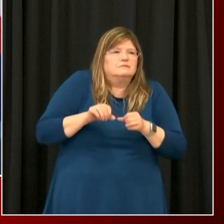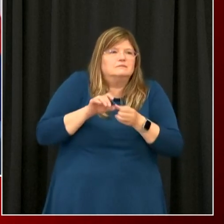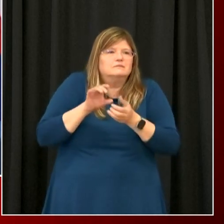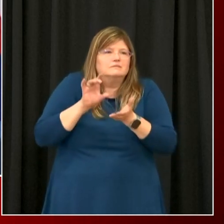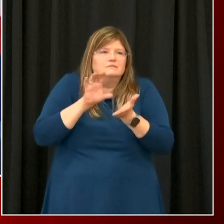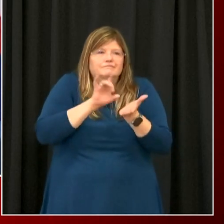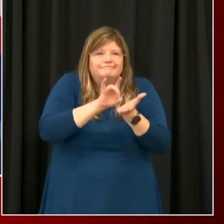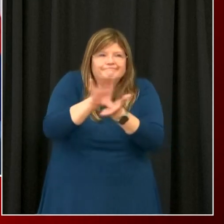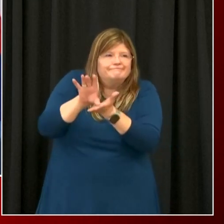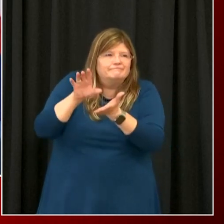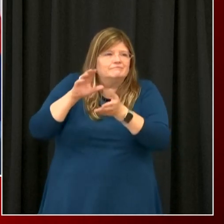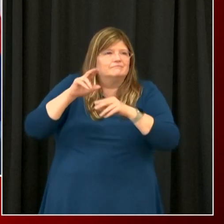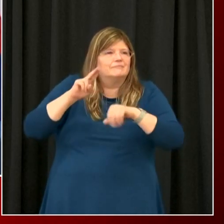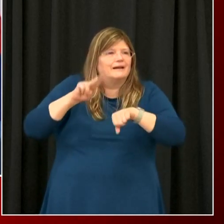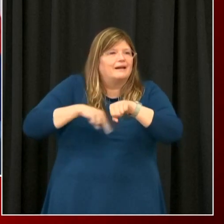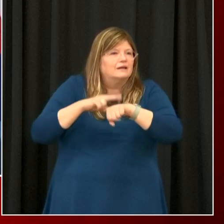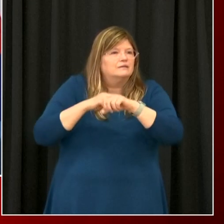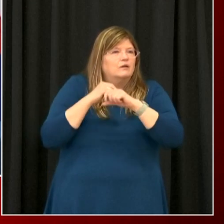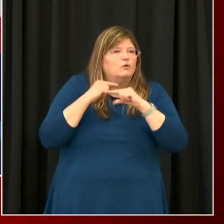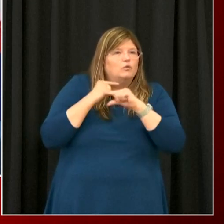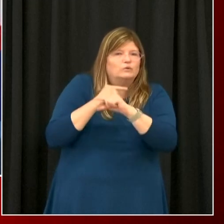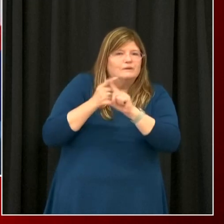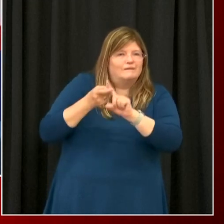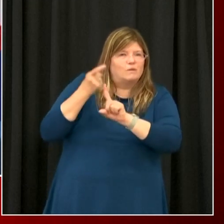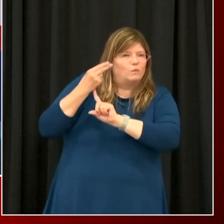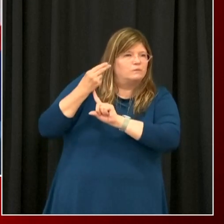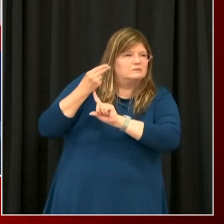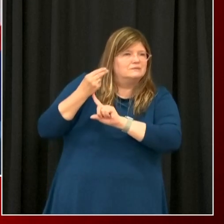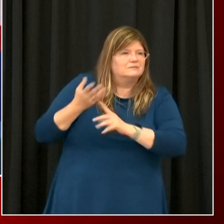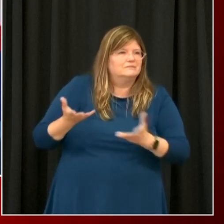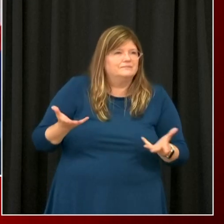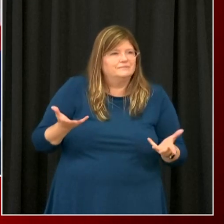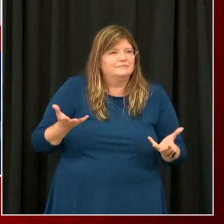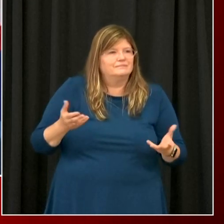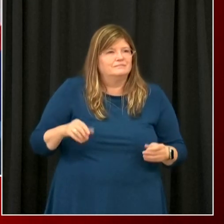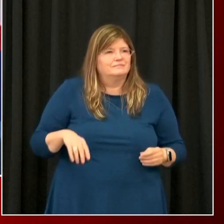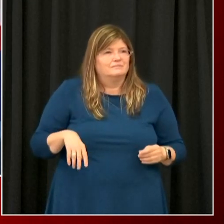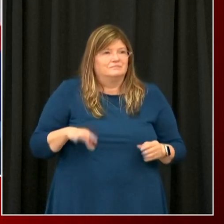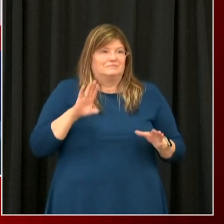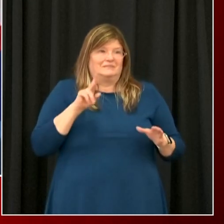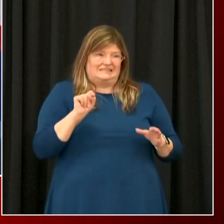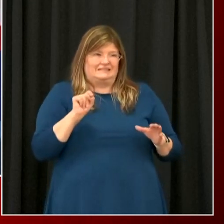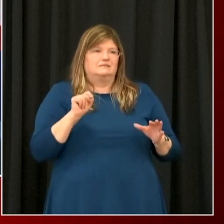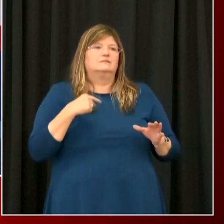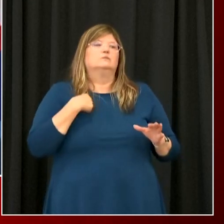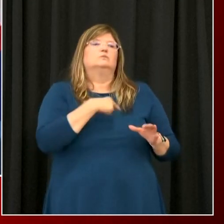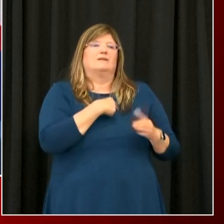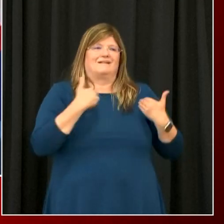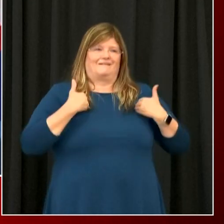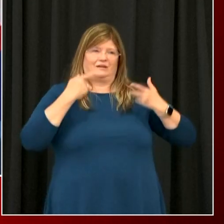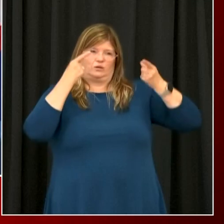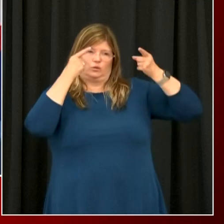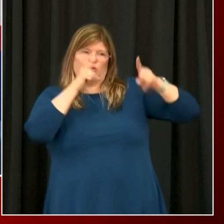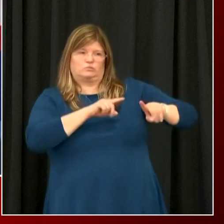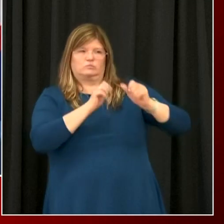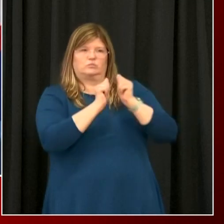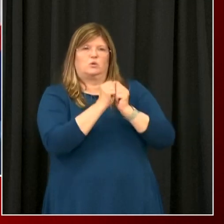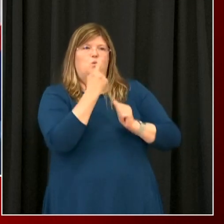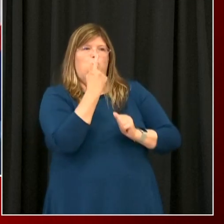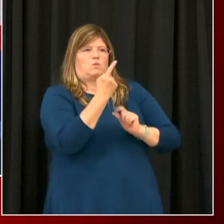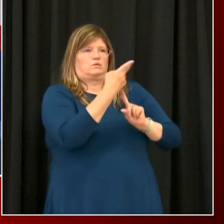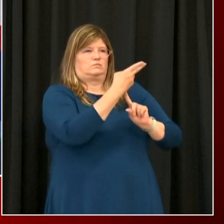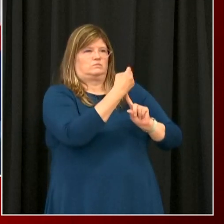hotel. We do, however, have an agreement with one of our hotels for our COVID